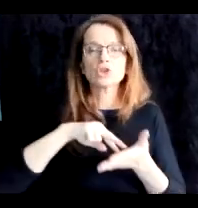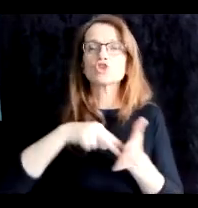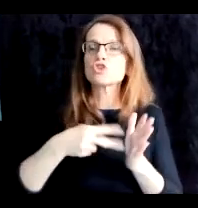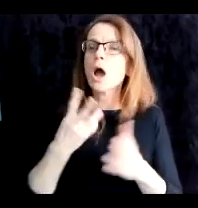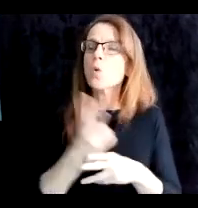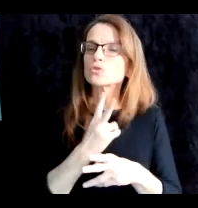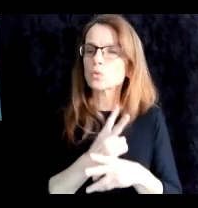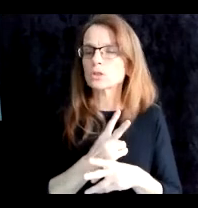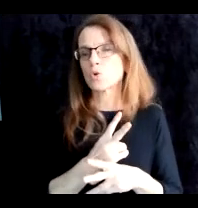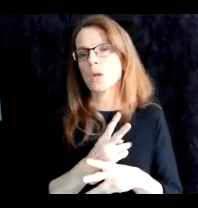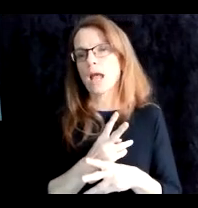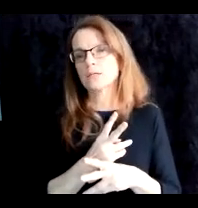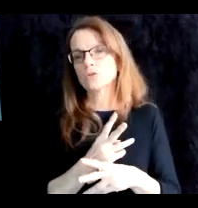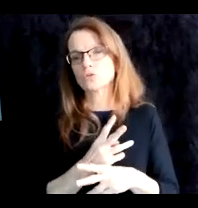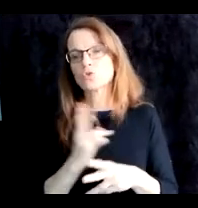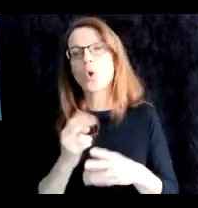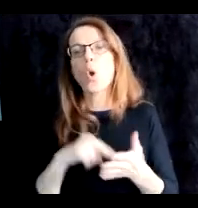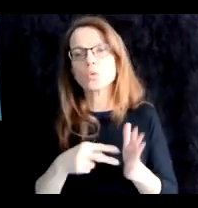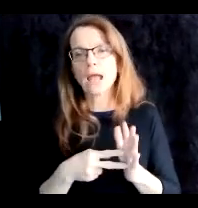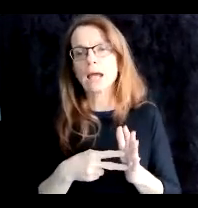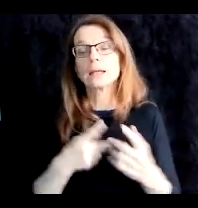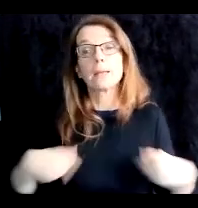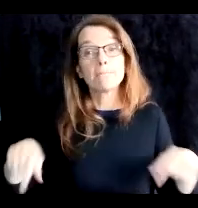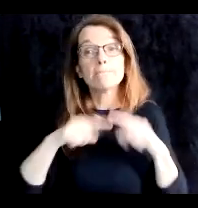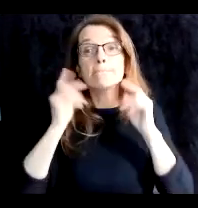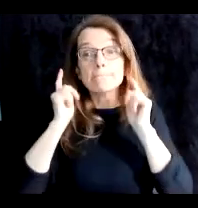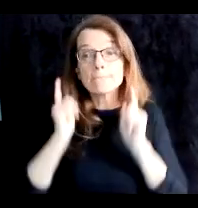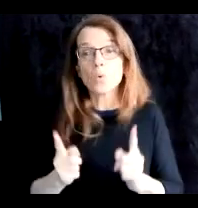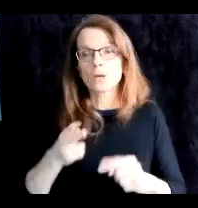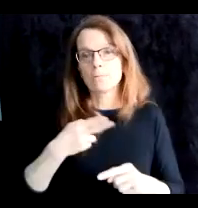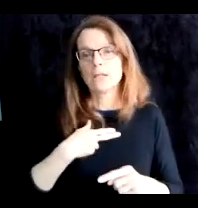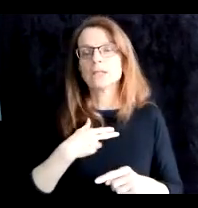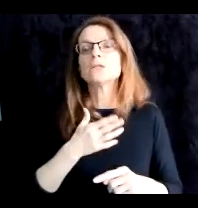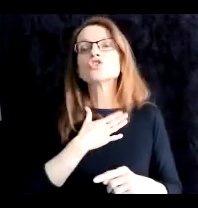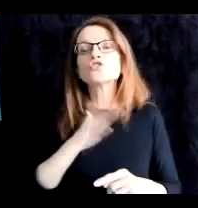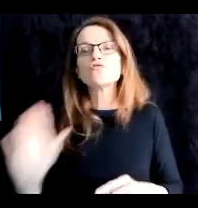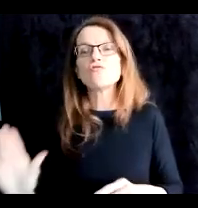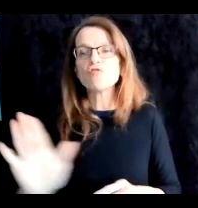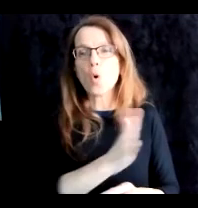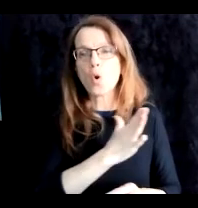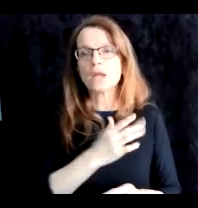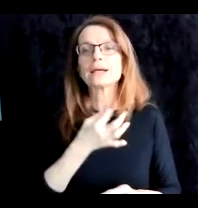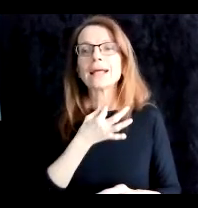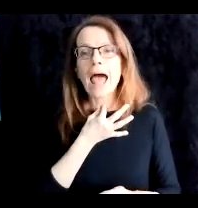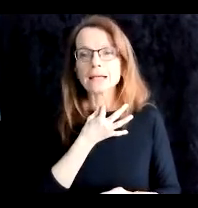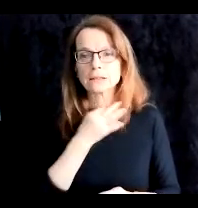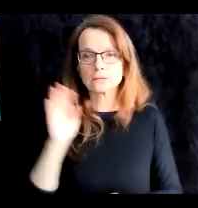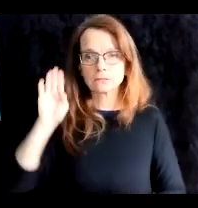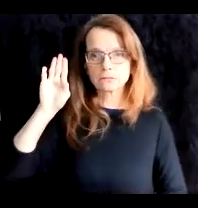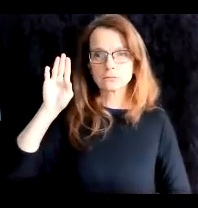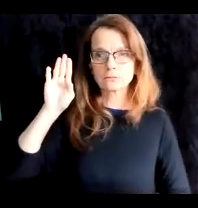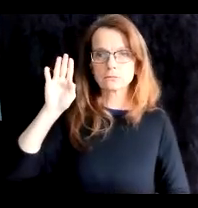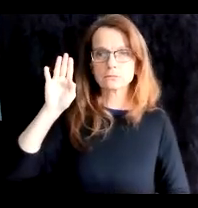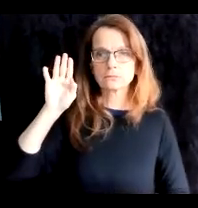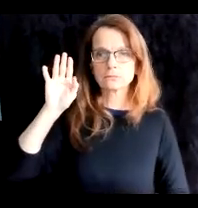have our say in shaping the new normal and critically reflecting the lessons learned from the COVID-19 pandemic, and